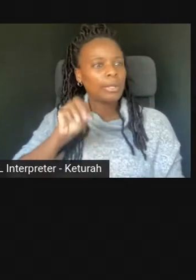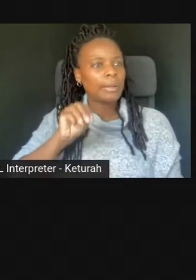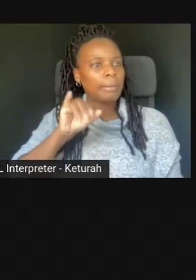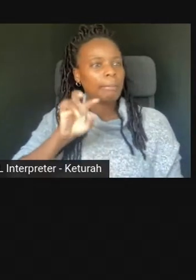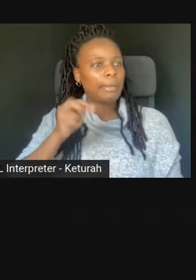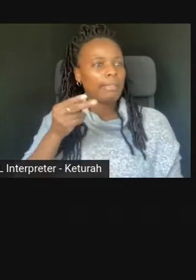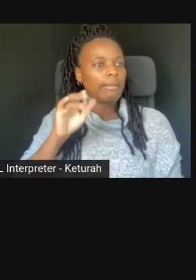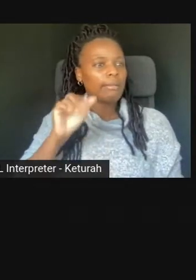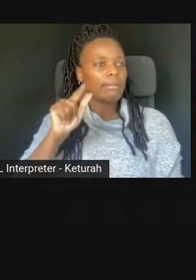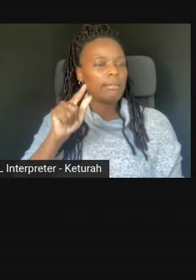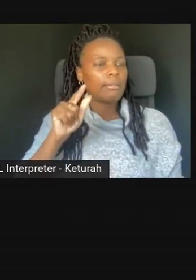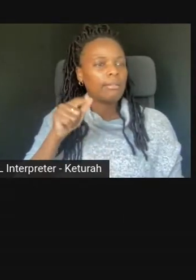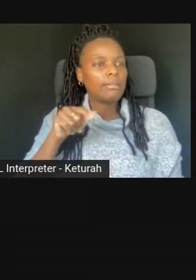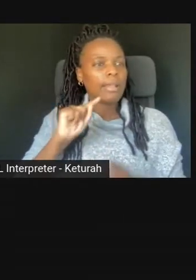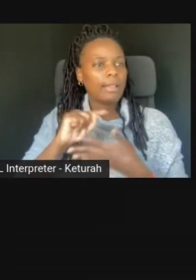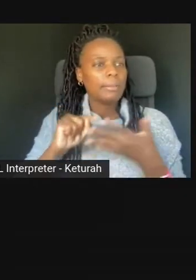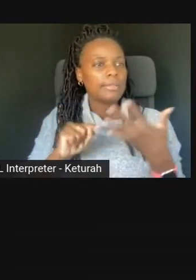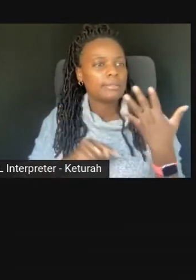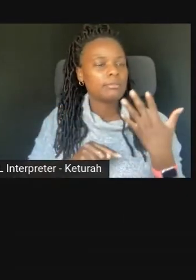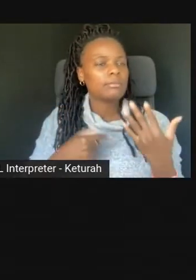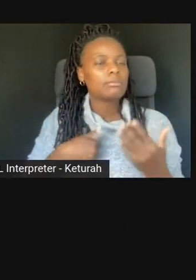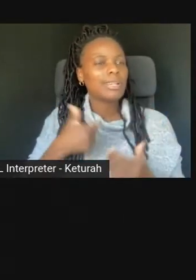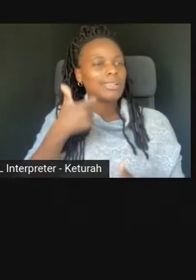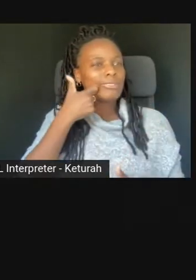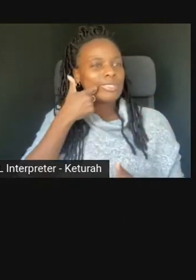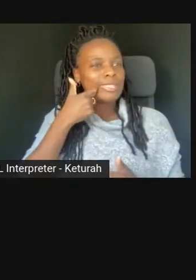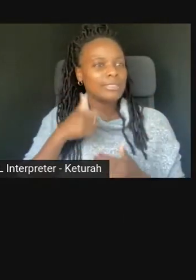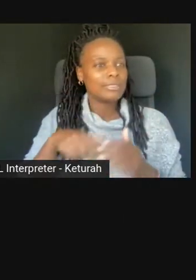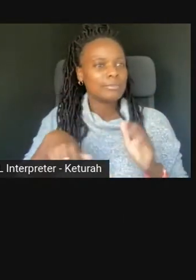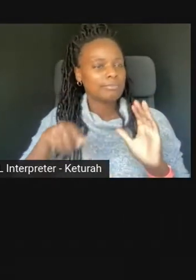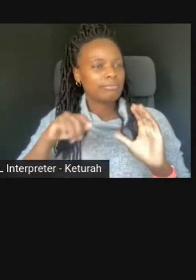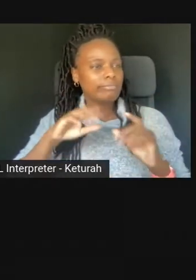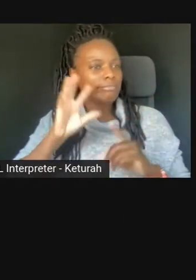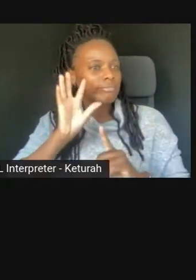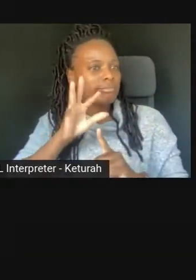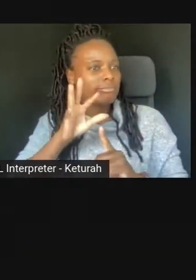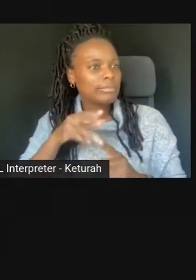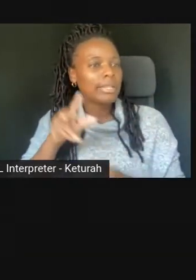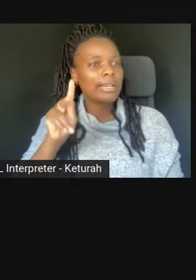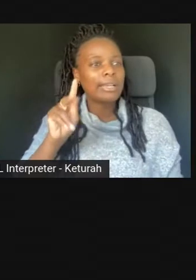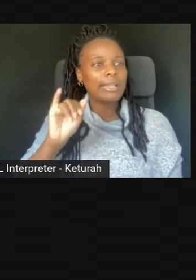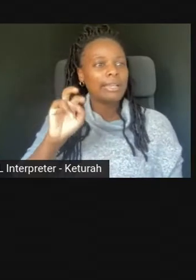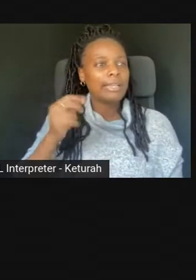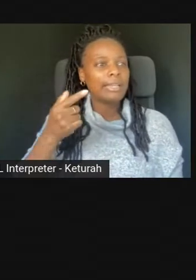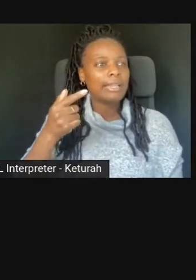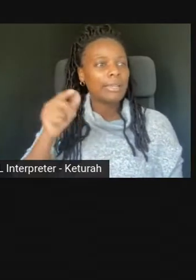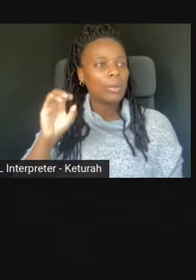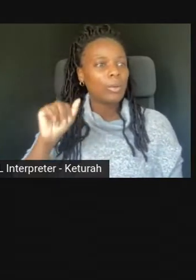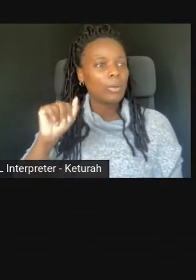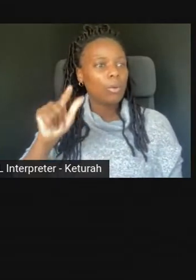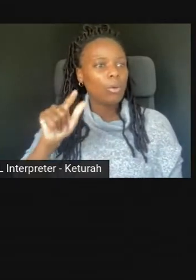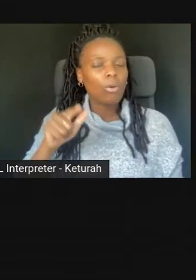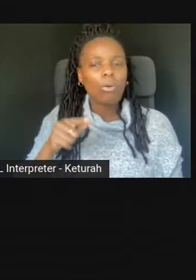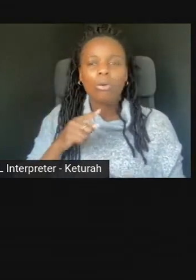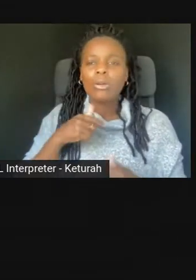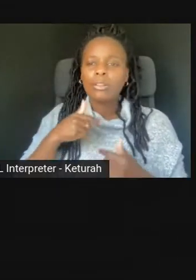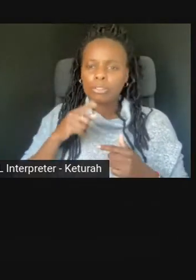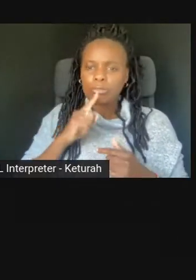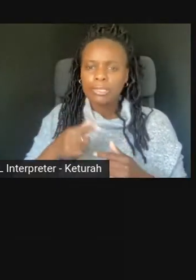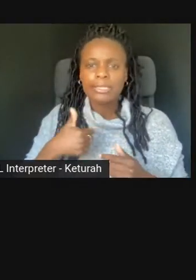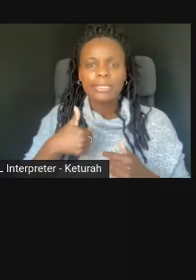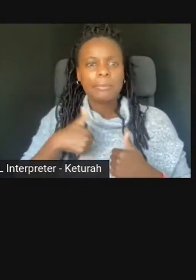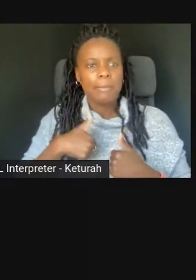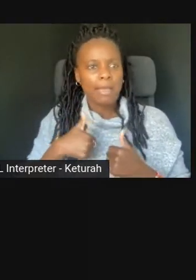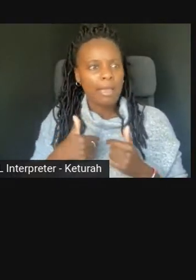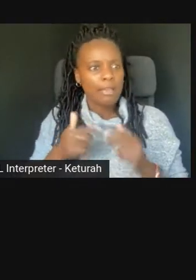latest feature, King Coal, thrusts me into the wilderness to pursue the narrative form in a new way.